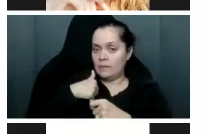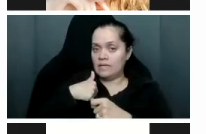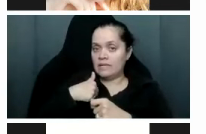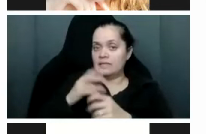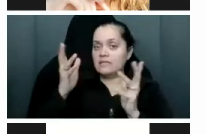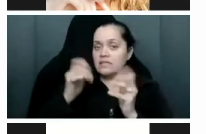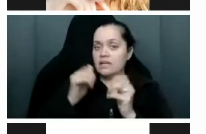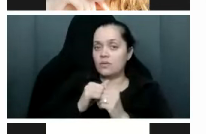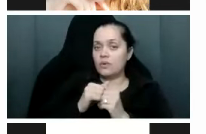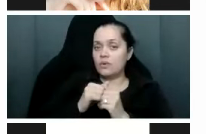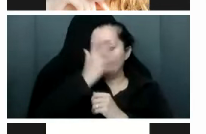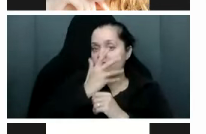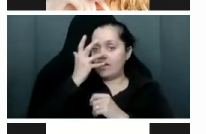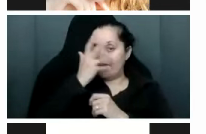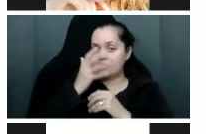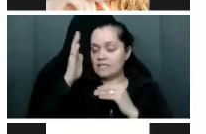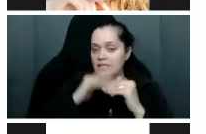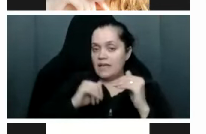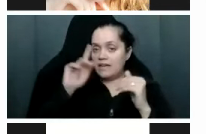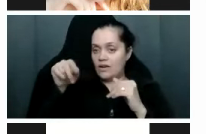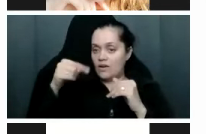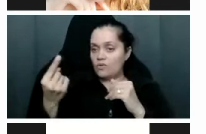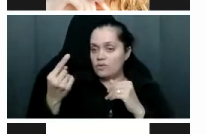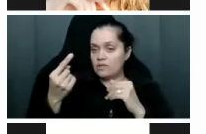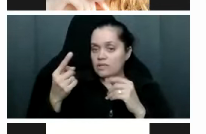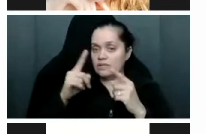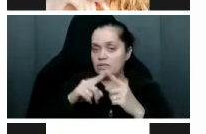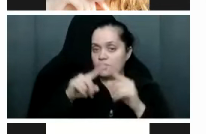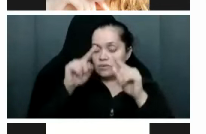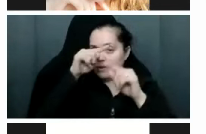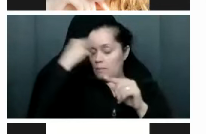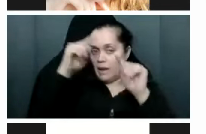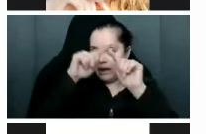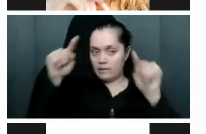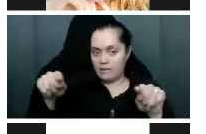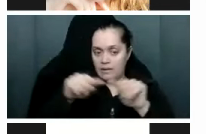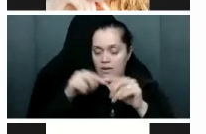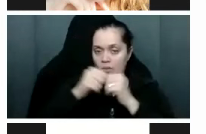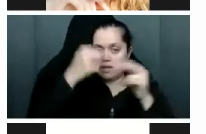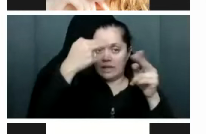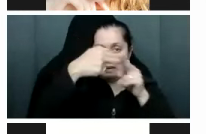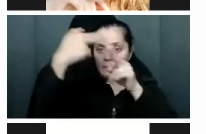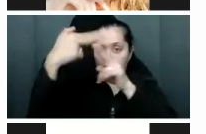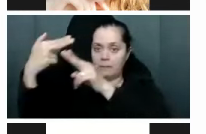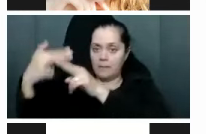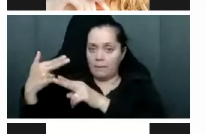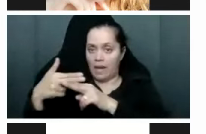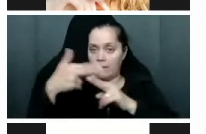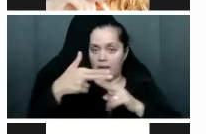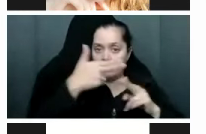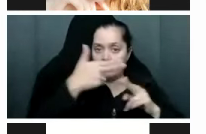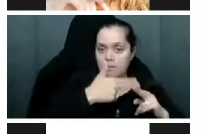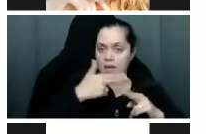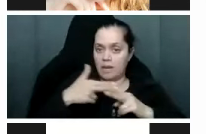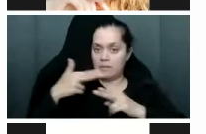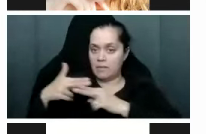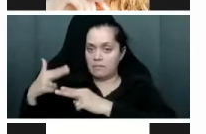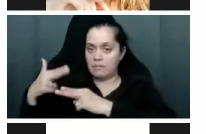to faces than just to black screen with names written down.